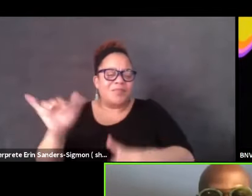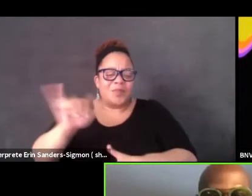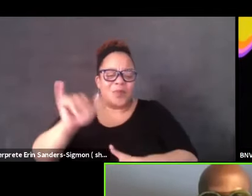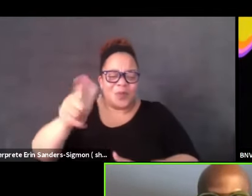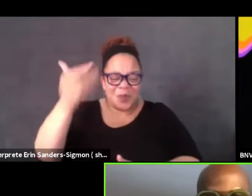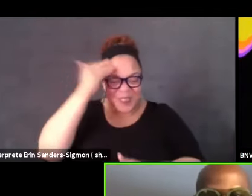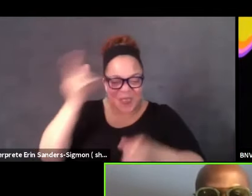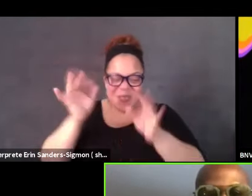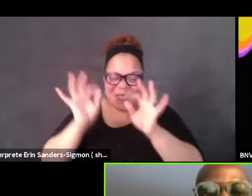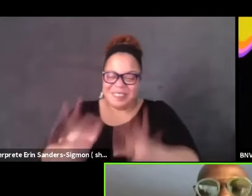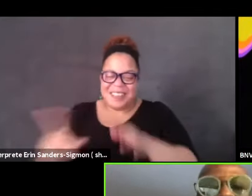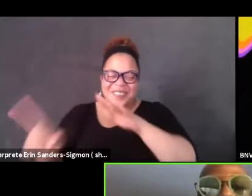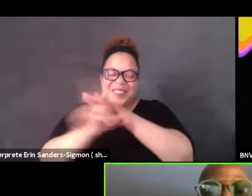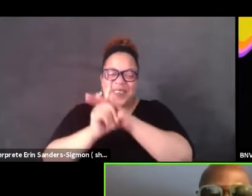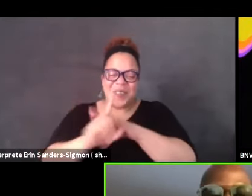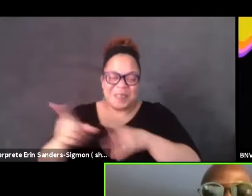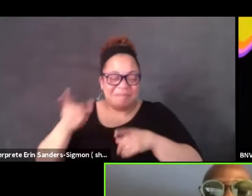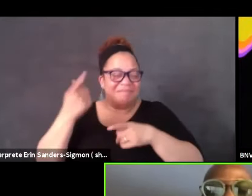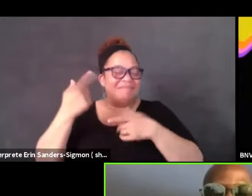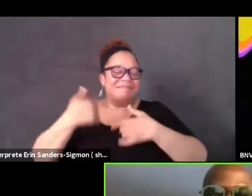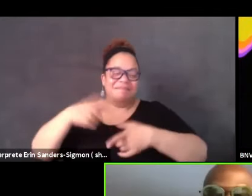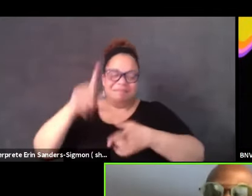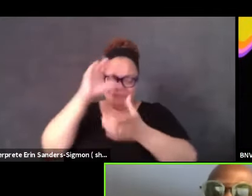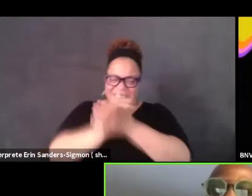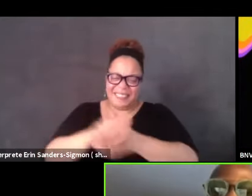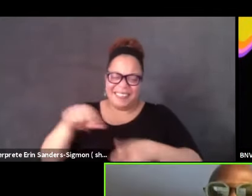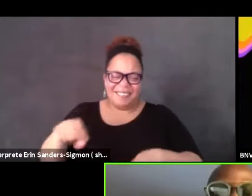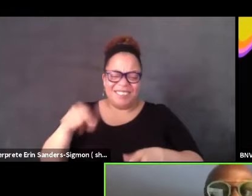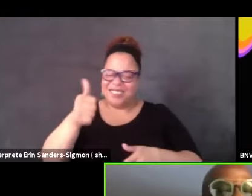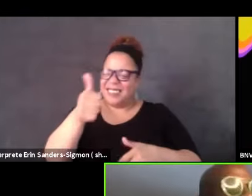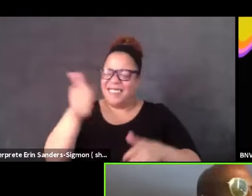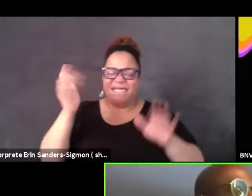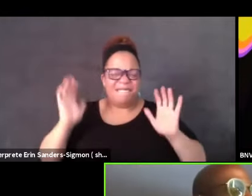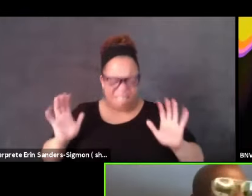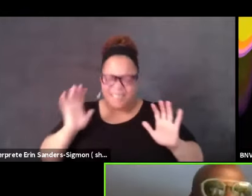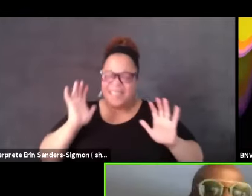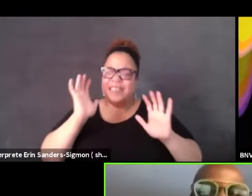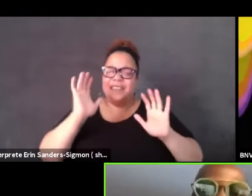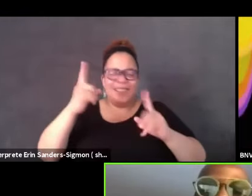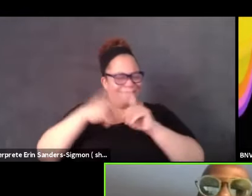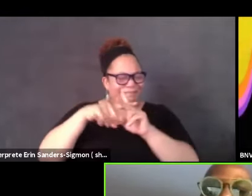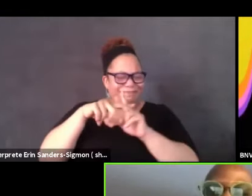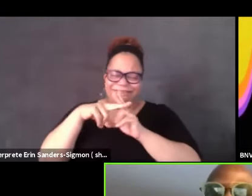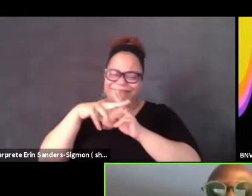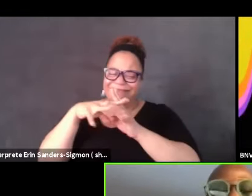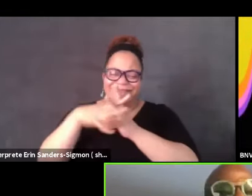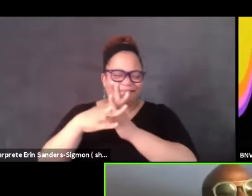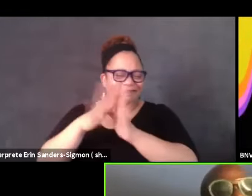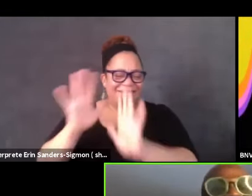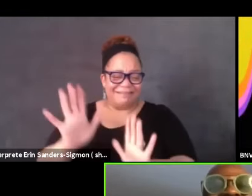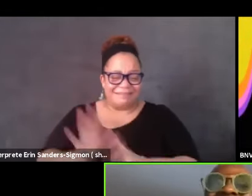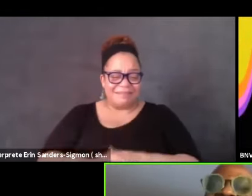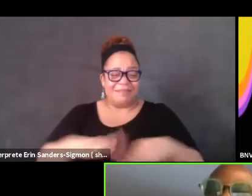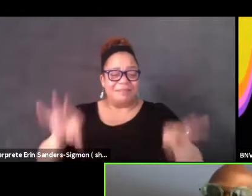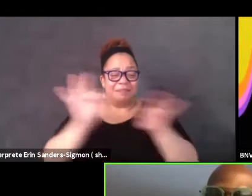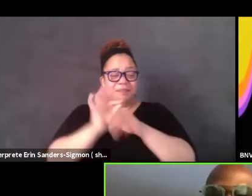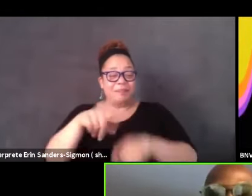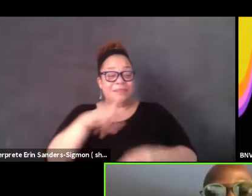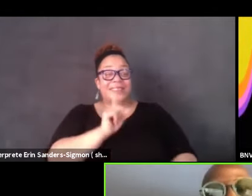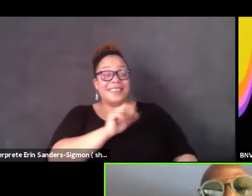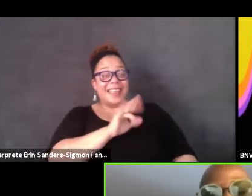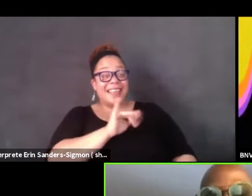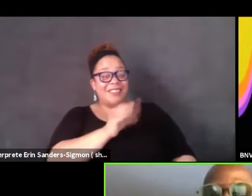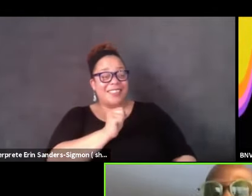believing in yourself, for honoring your word. Darius asked me if that is the Holy Beyonce, and it